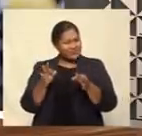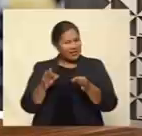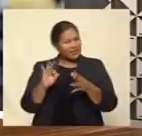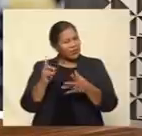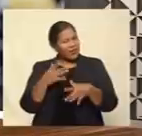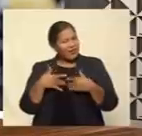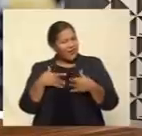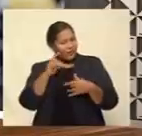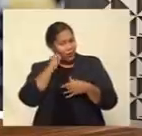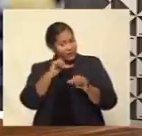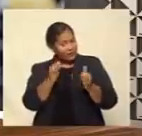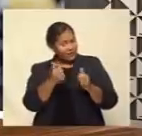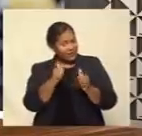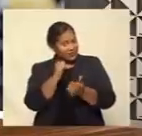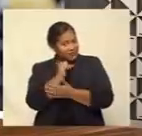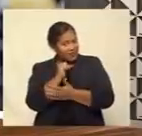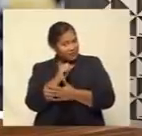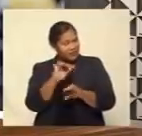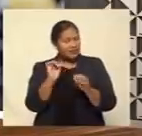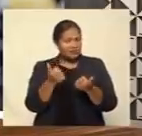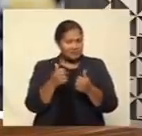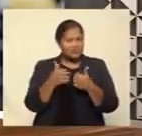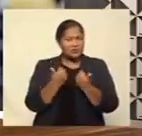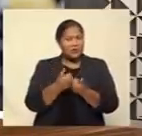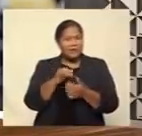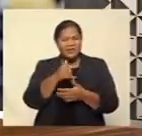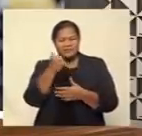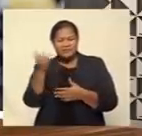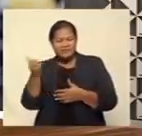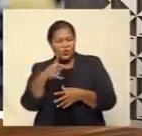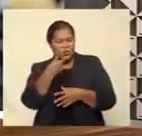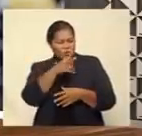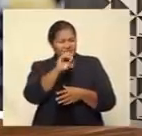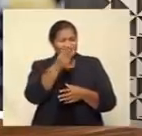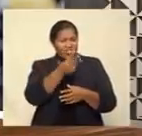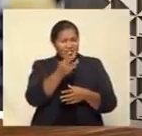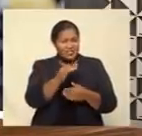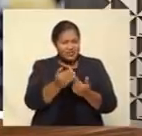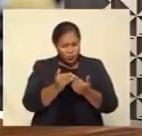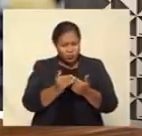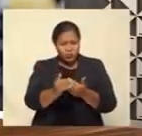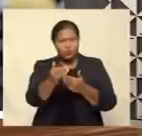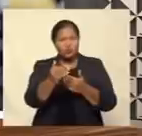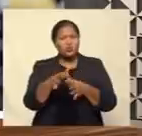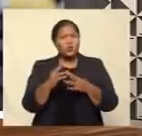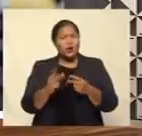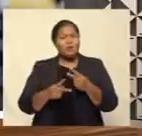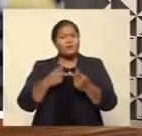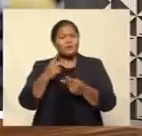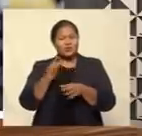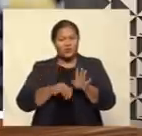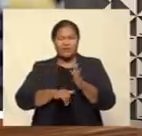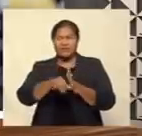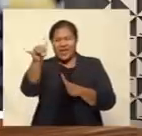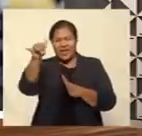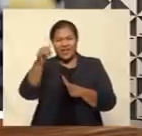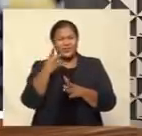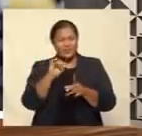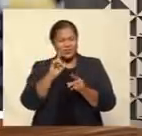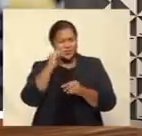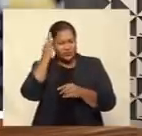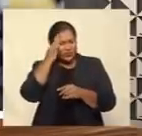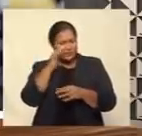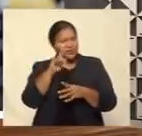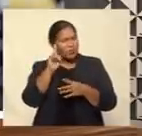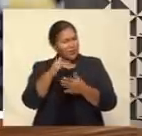playing career will look like. Leaving our shores in 2013 to pursue his professional rugby dream, Naya Levu hopes to one day